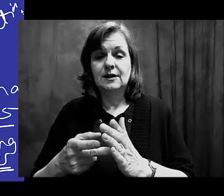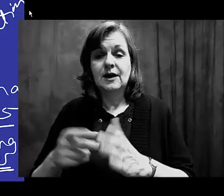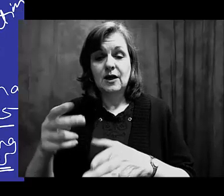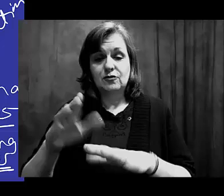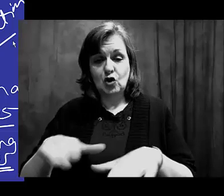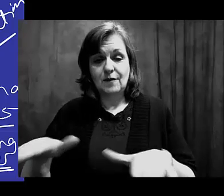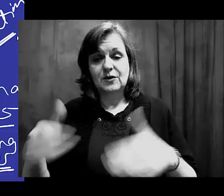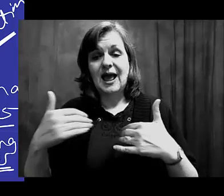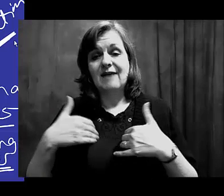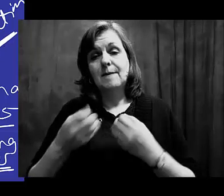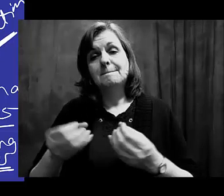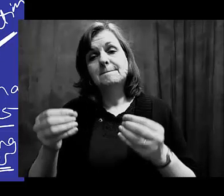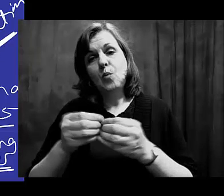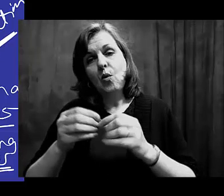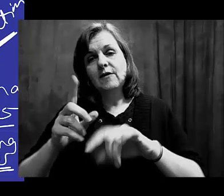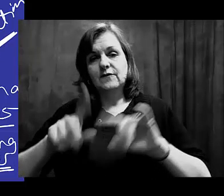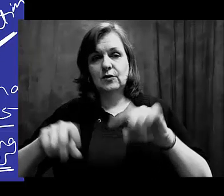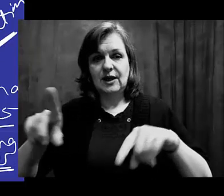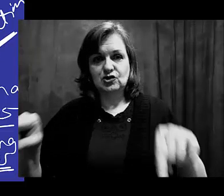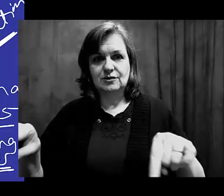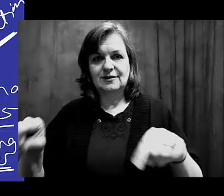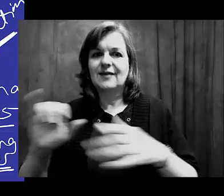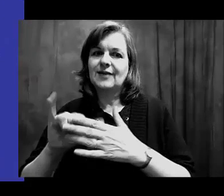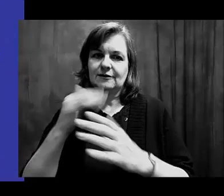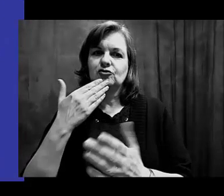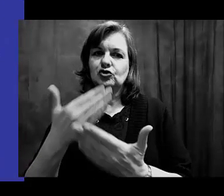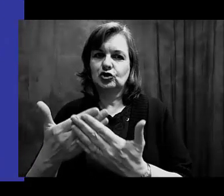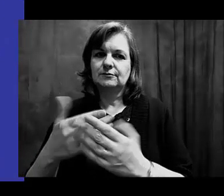offspring. This is a very good thing.